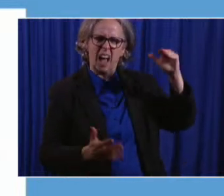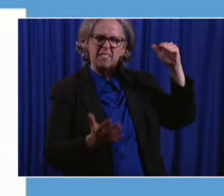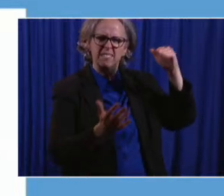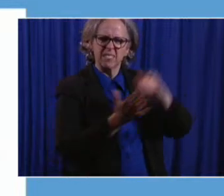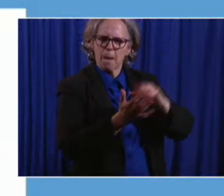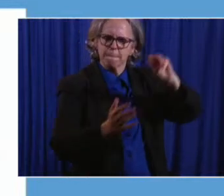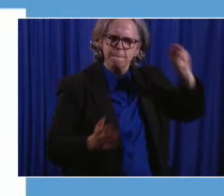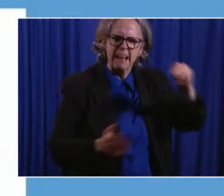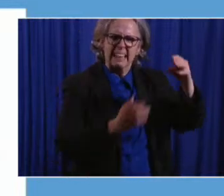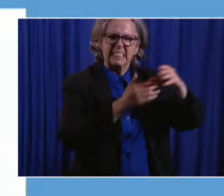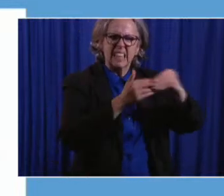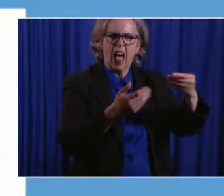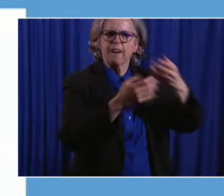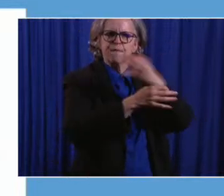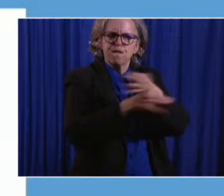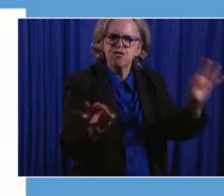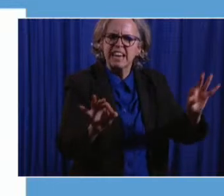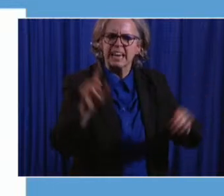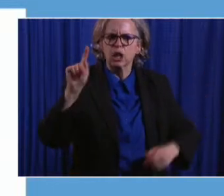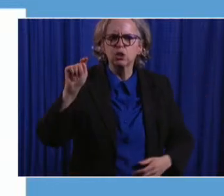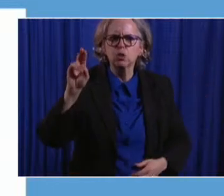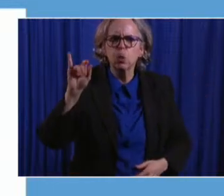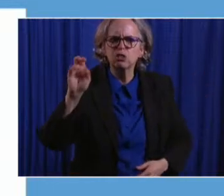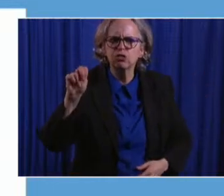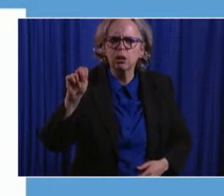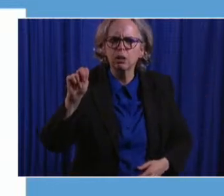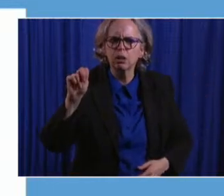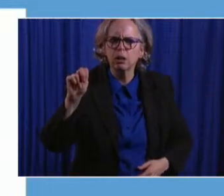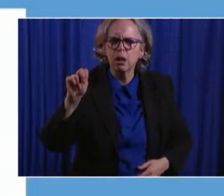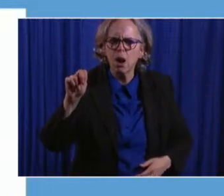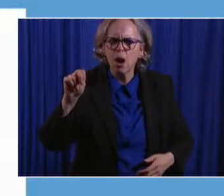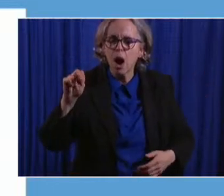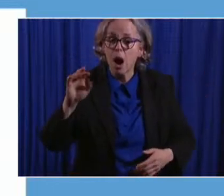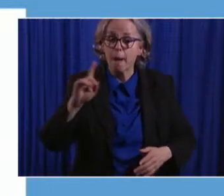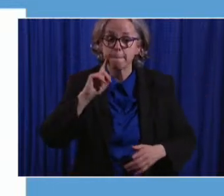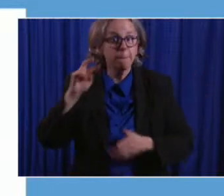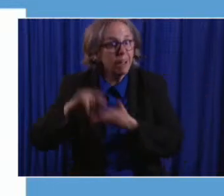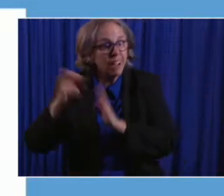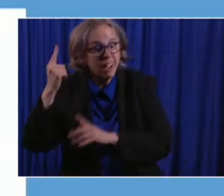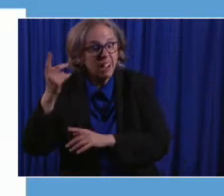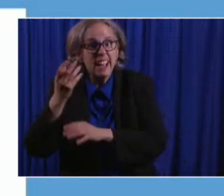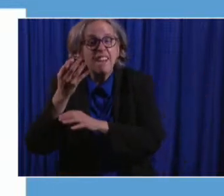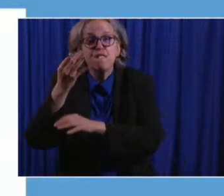tuition, essentially, that they earn, because this is at no cost for a high school student.